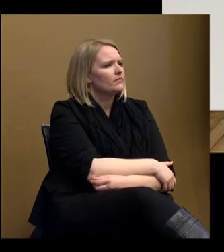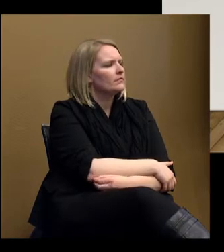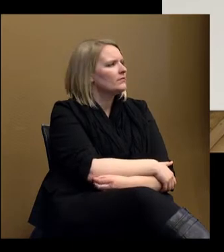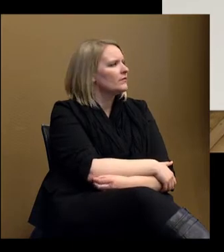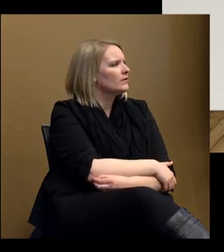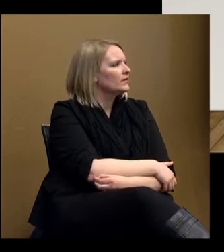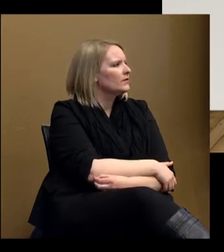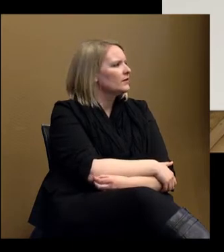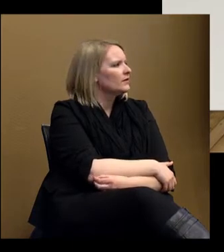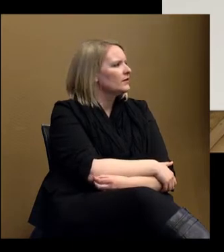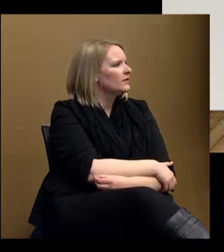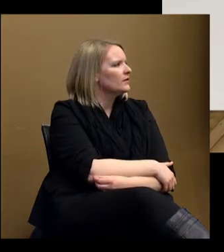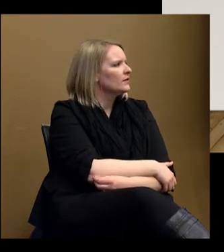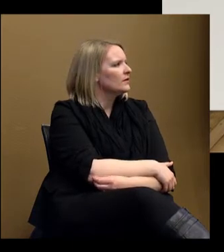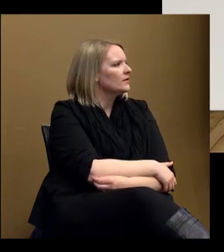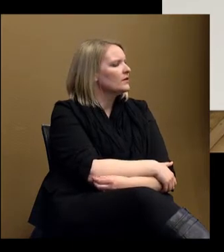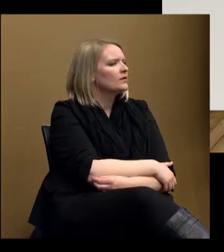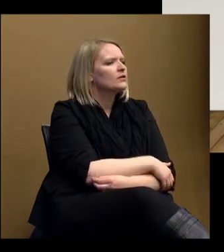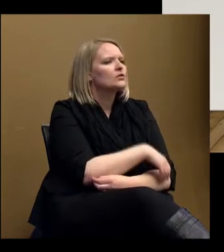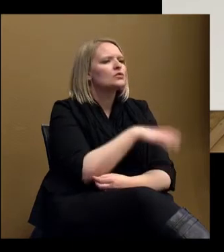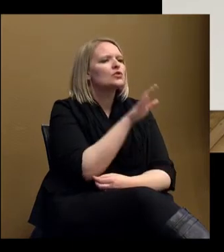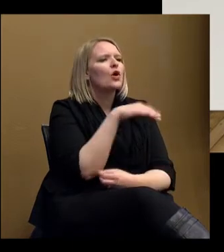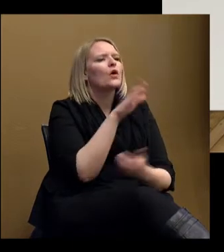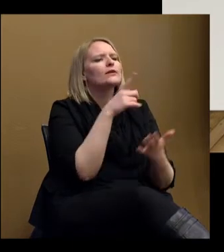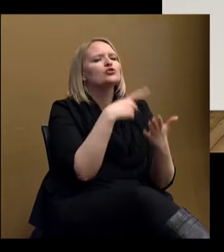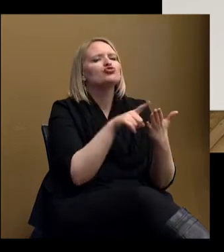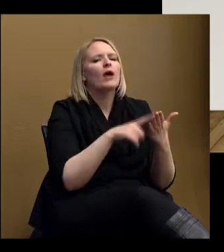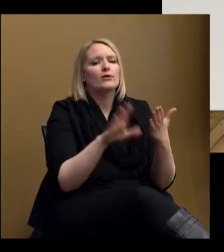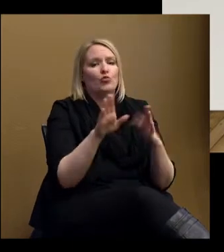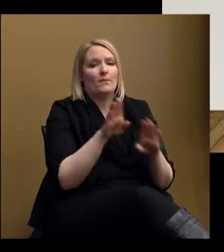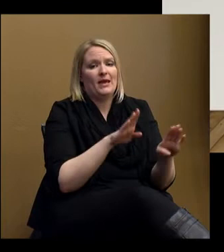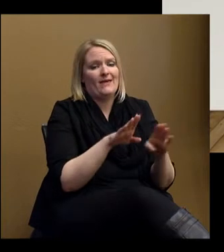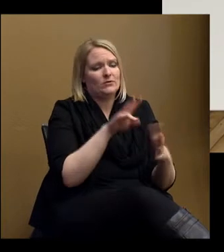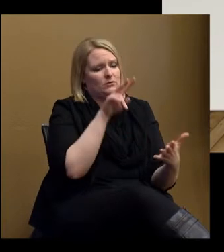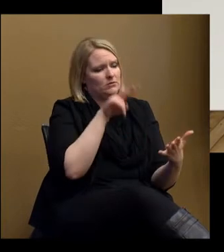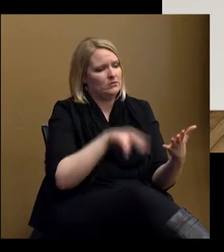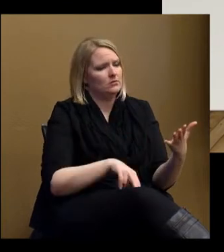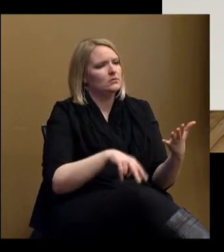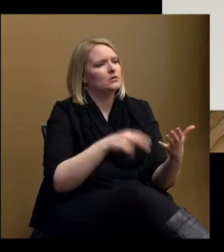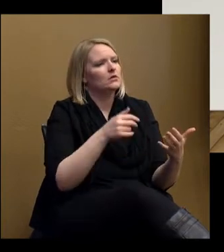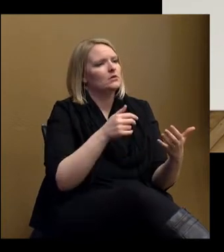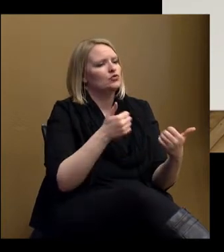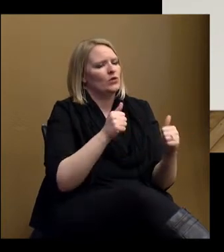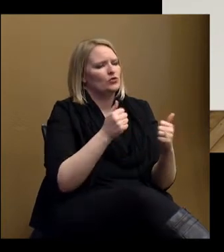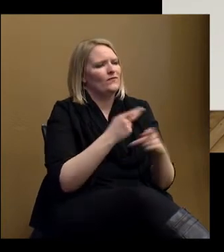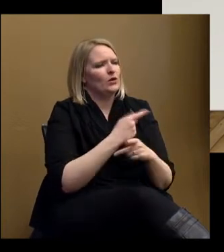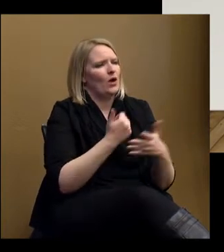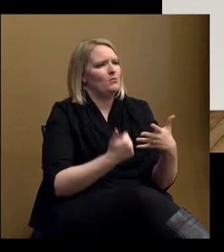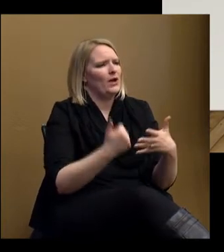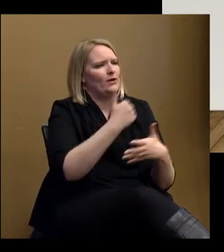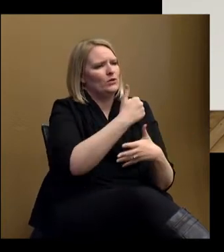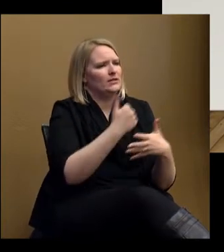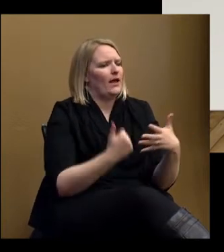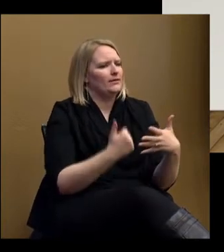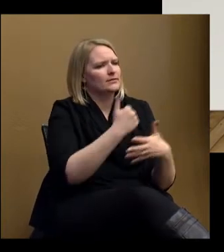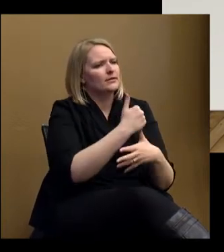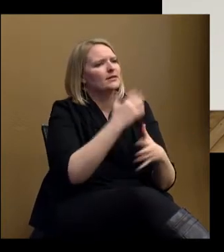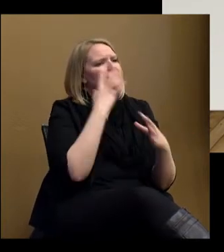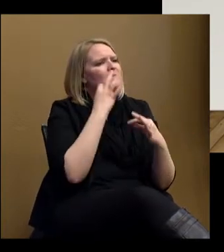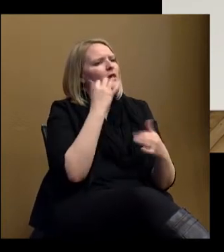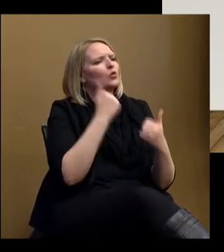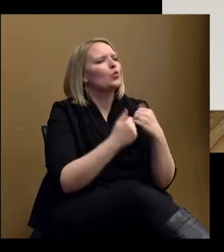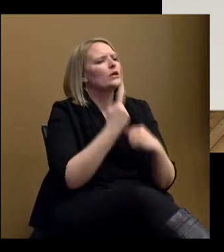Okay, so go through those behaviors that you've listed and look at the prioritization questions and decide